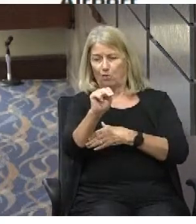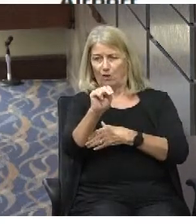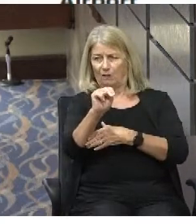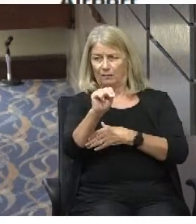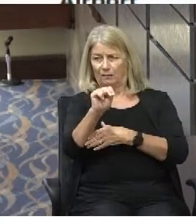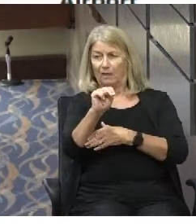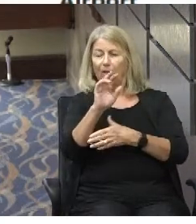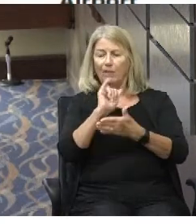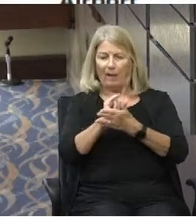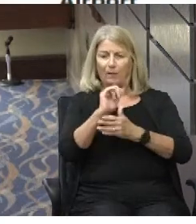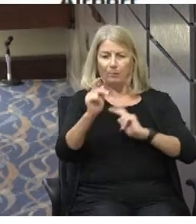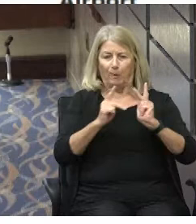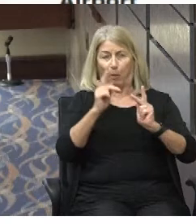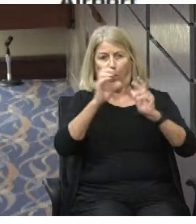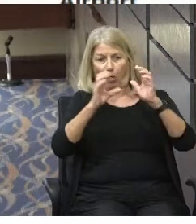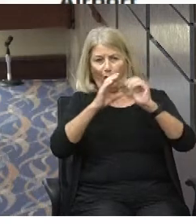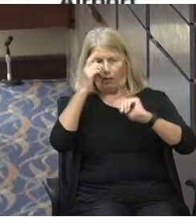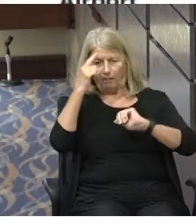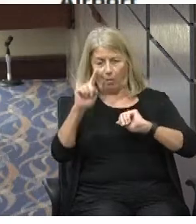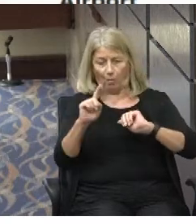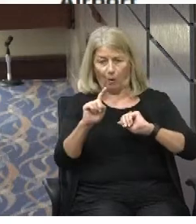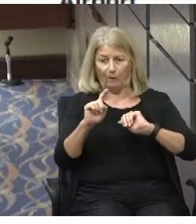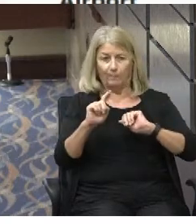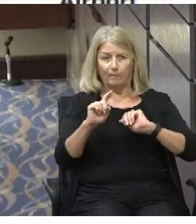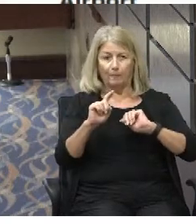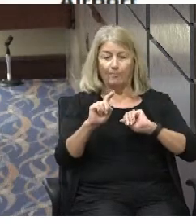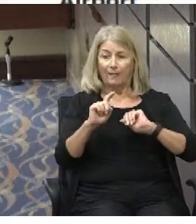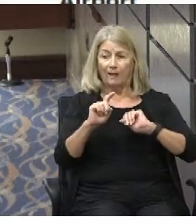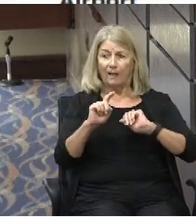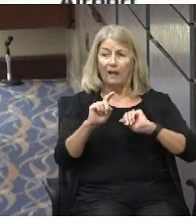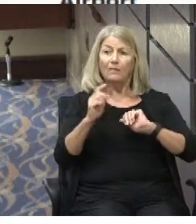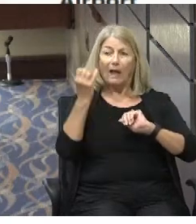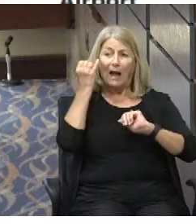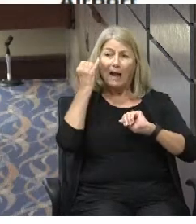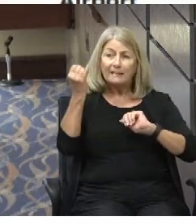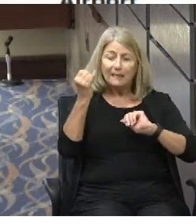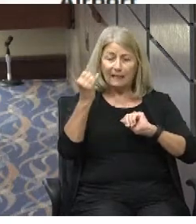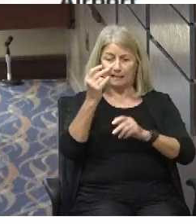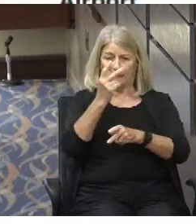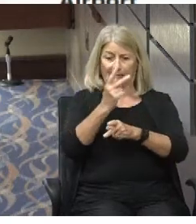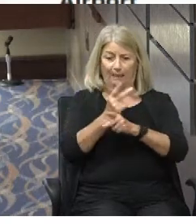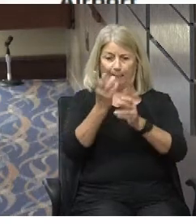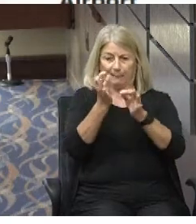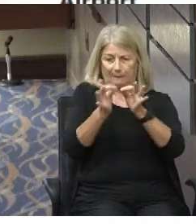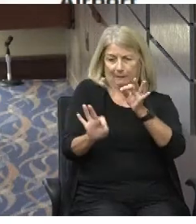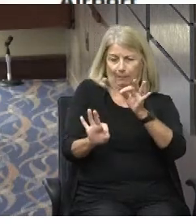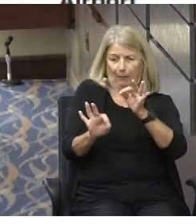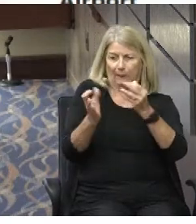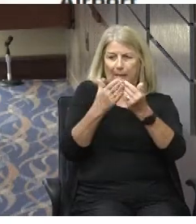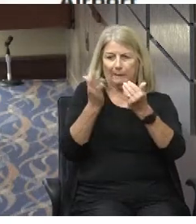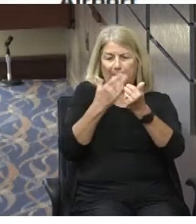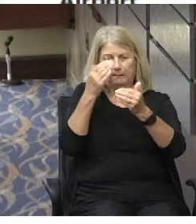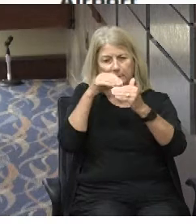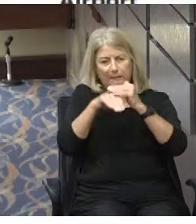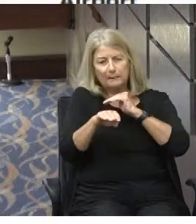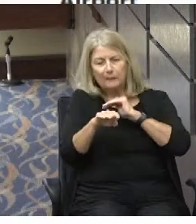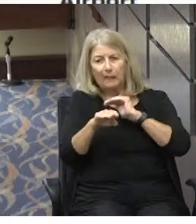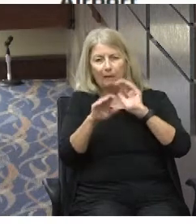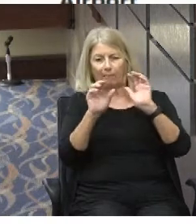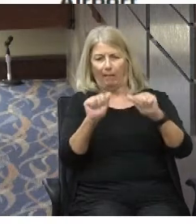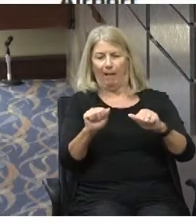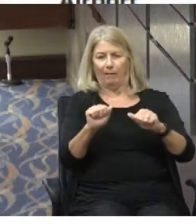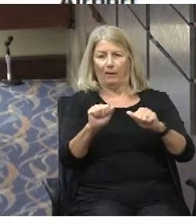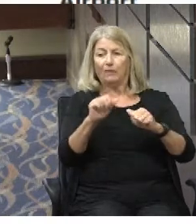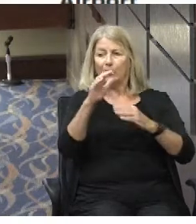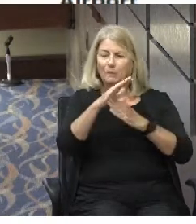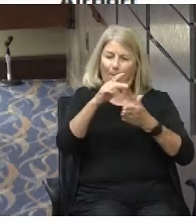for. The idea here really is to keep the layout a simple format and easily accessible. Some of the top things here is, again, paying your